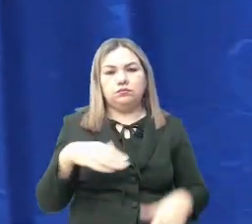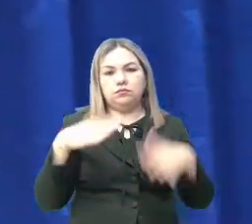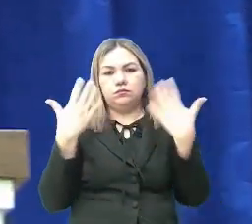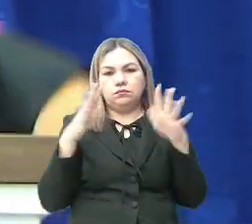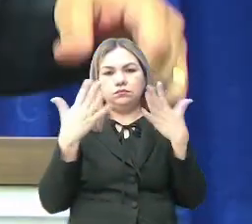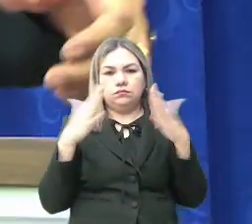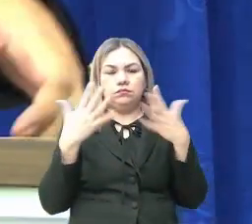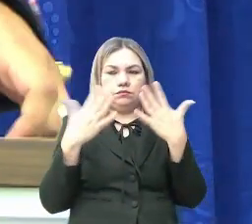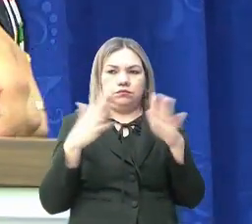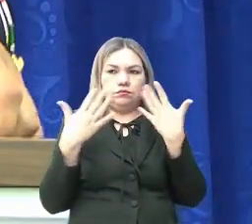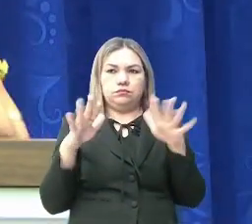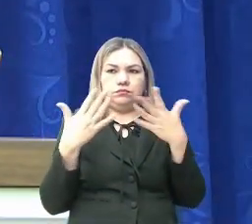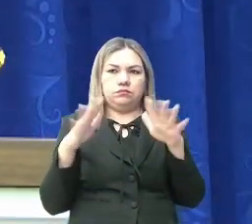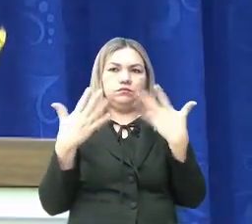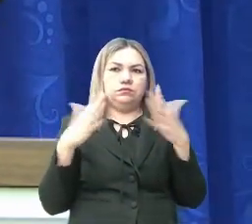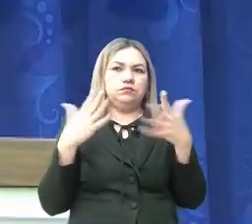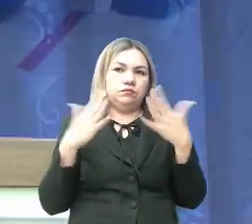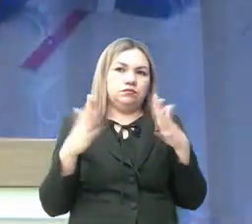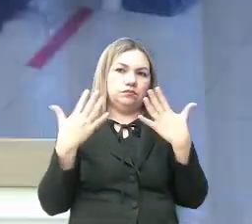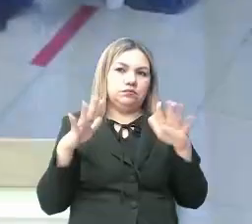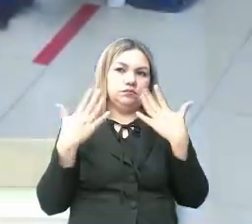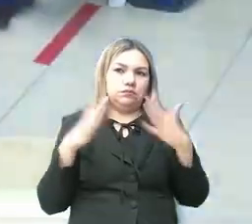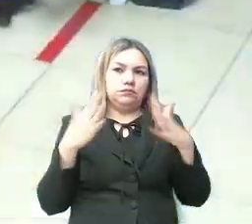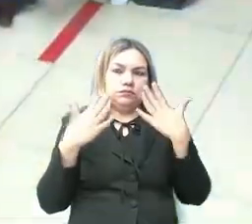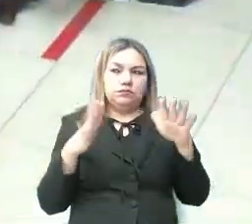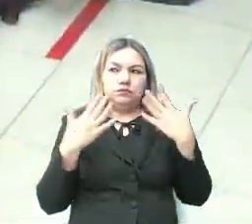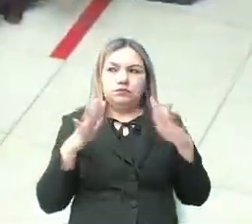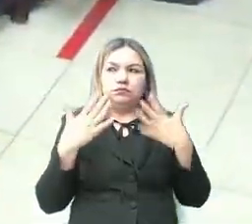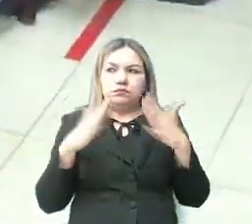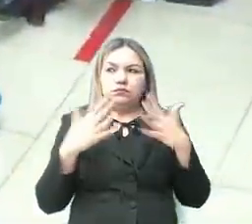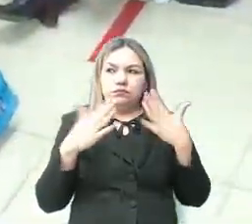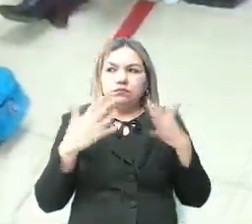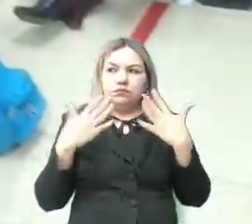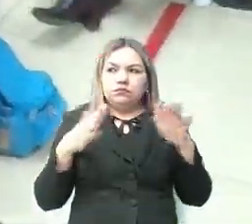How many of you give a great round of applause to the Lord?